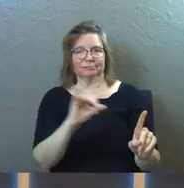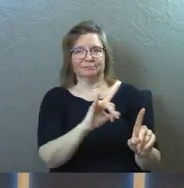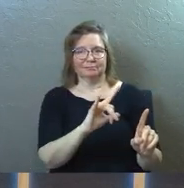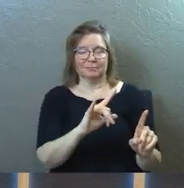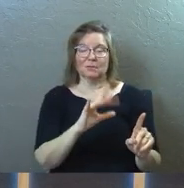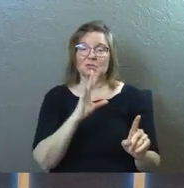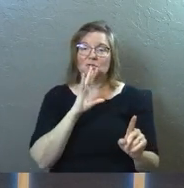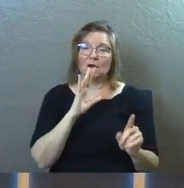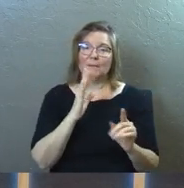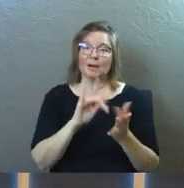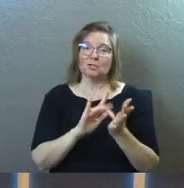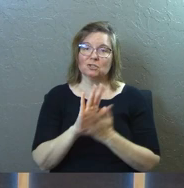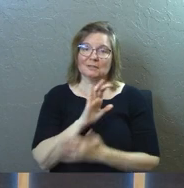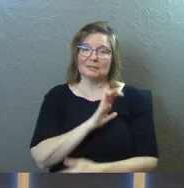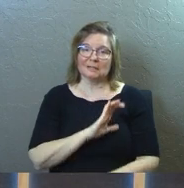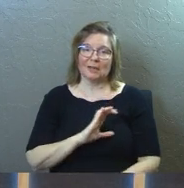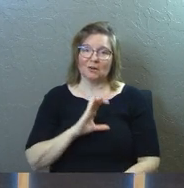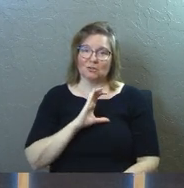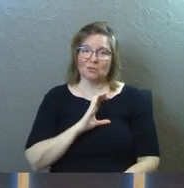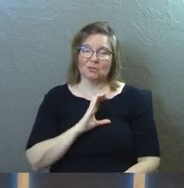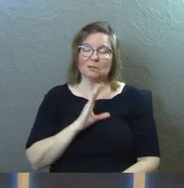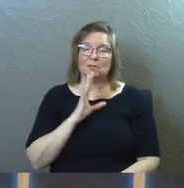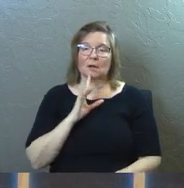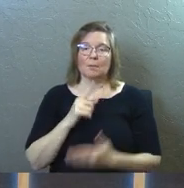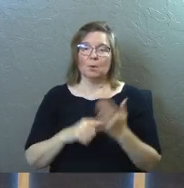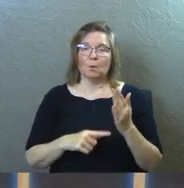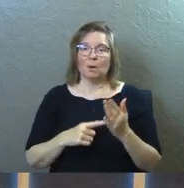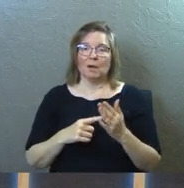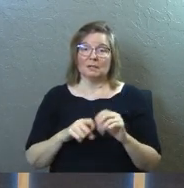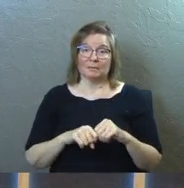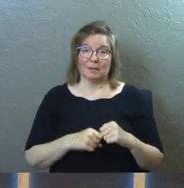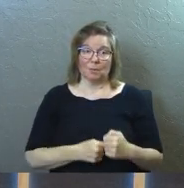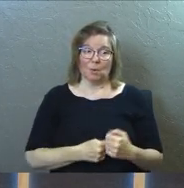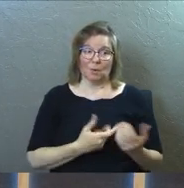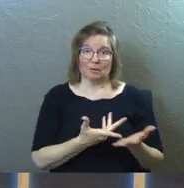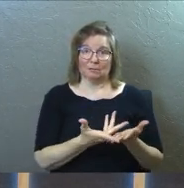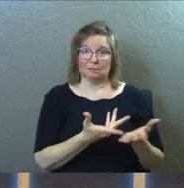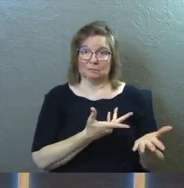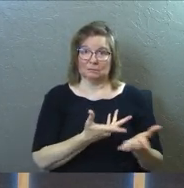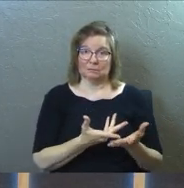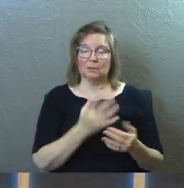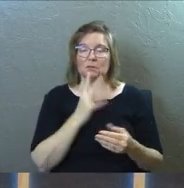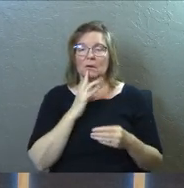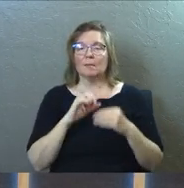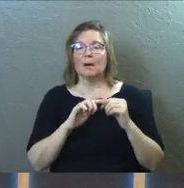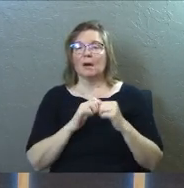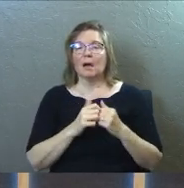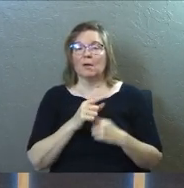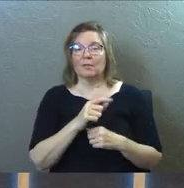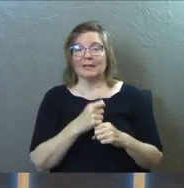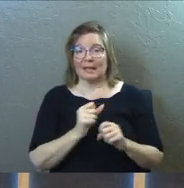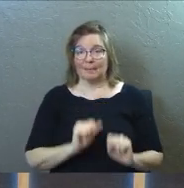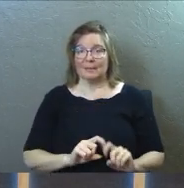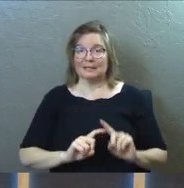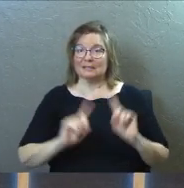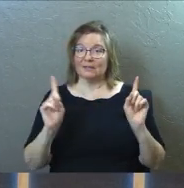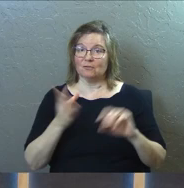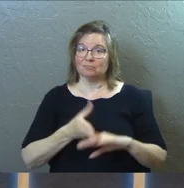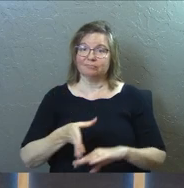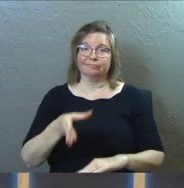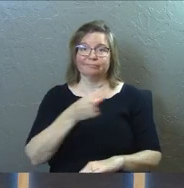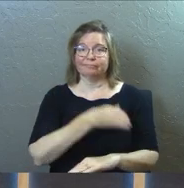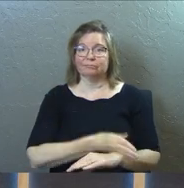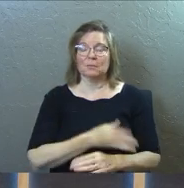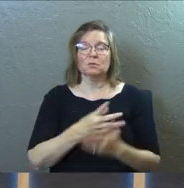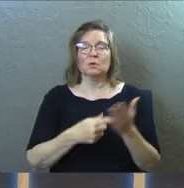Talk about Jesus' character. Talk about what's been broken here. Talk about how they can be different.